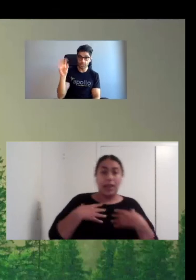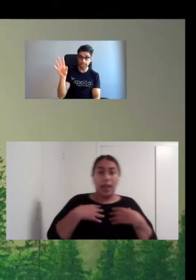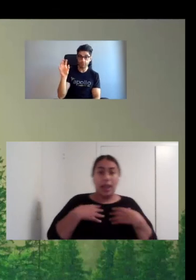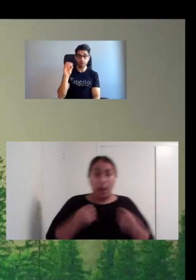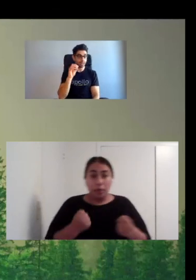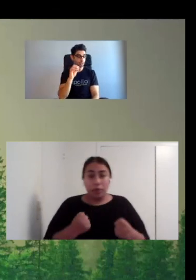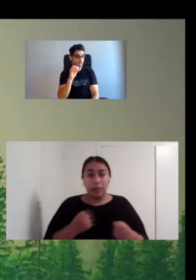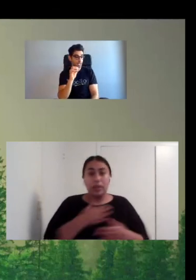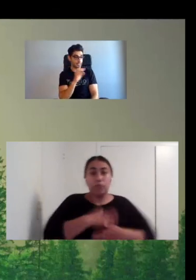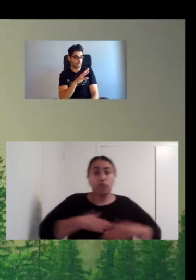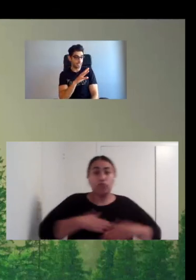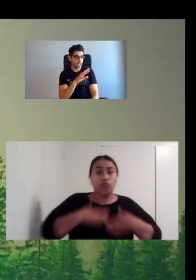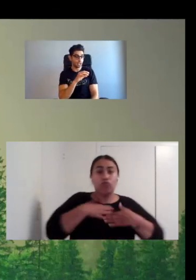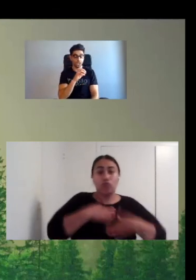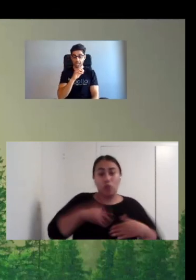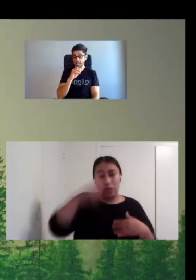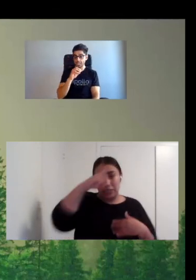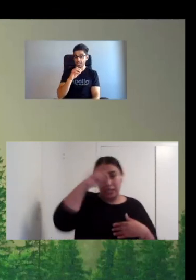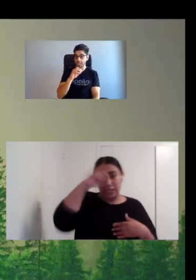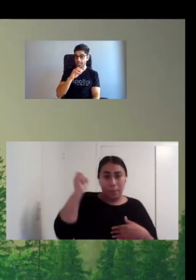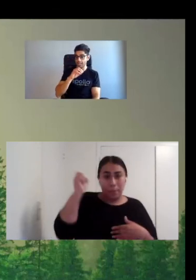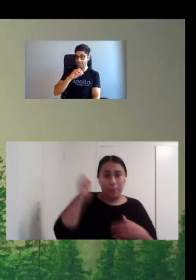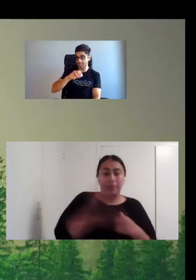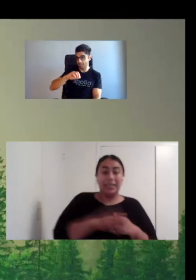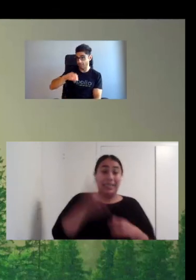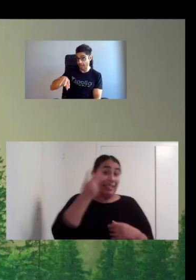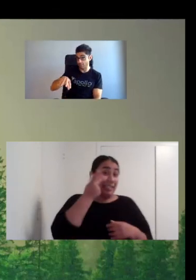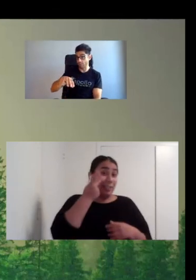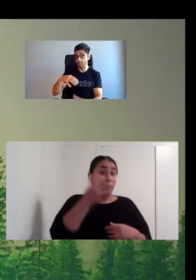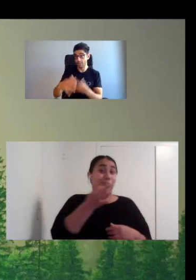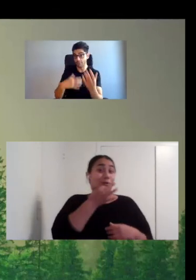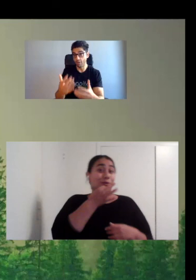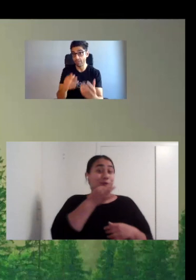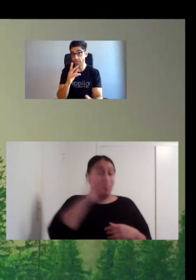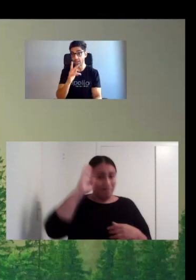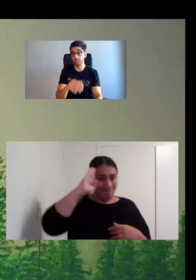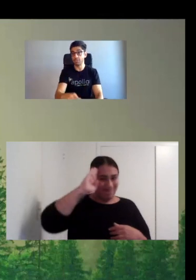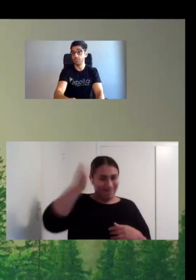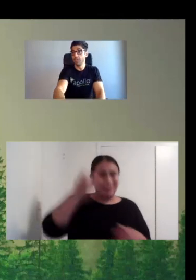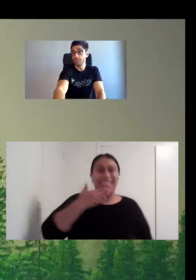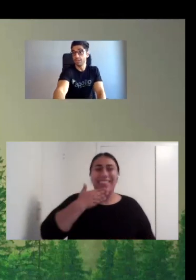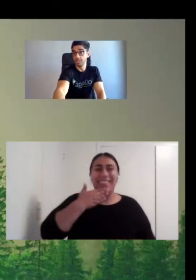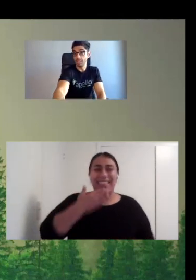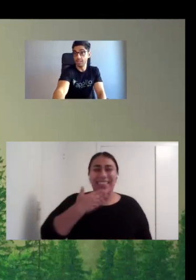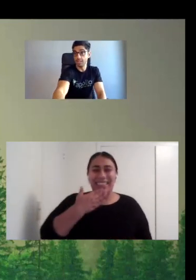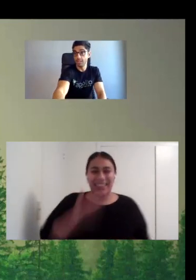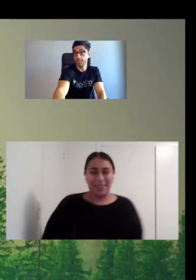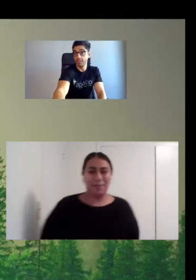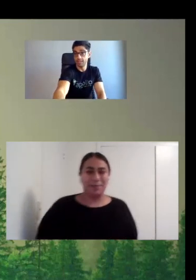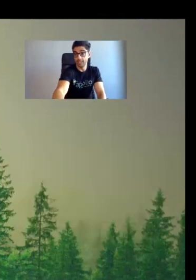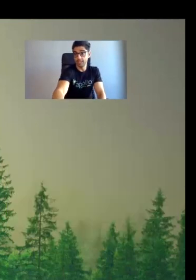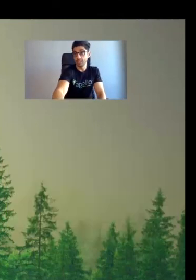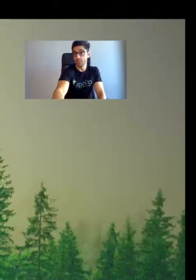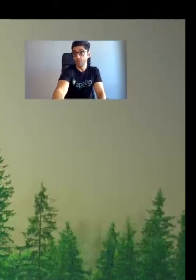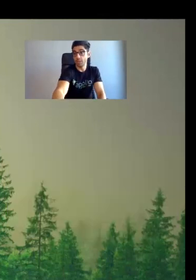a slight environmental, a slight genetic, and then a slight behavioral involvement when it comes to the